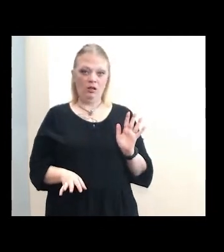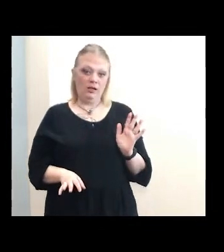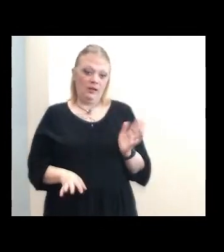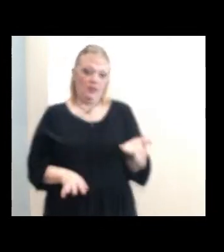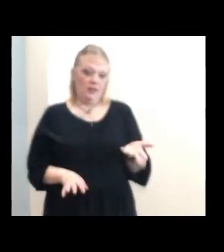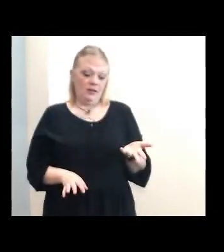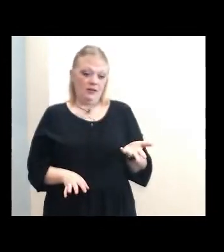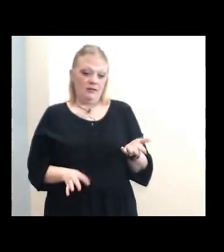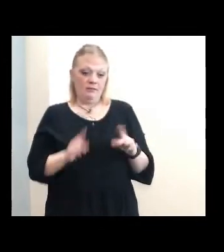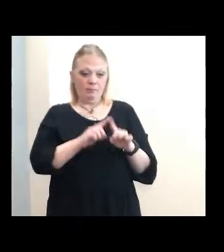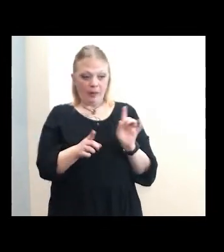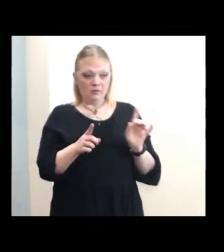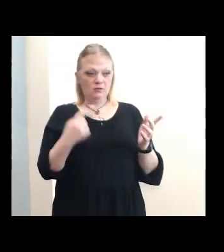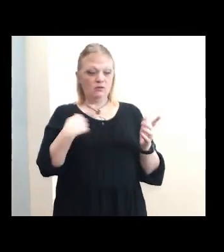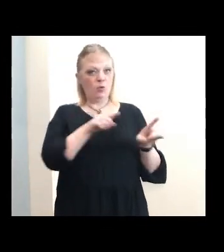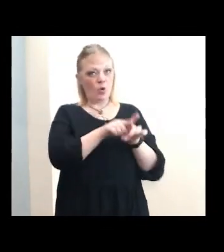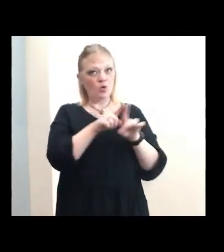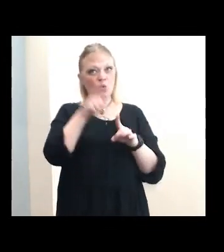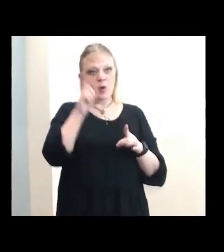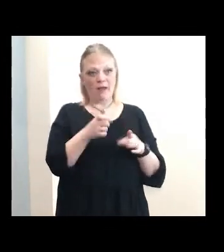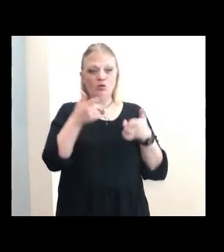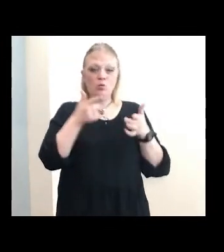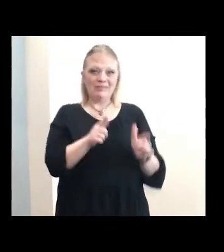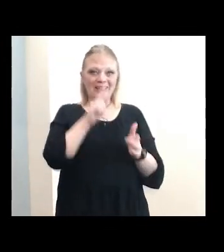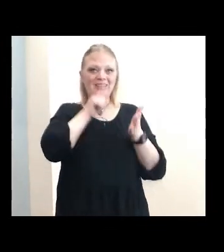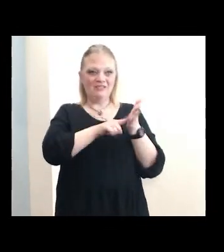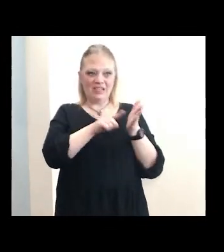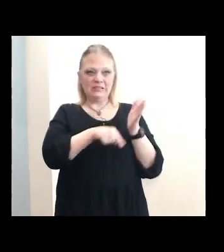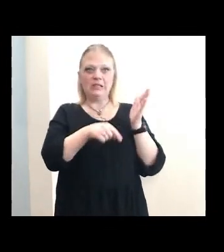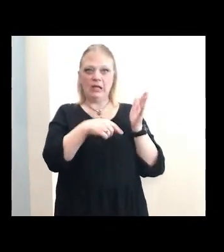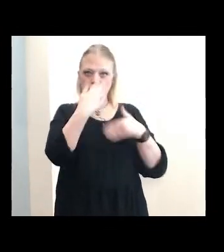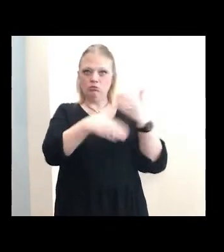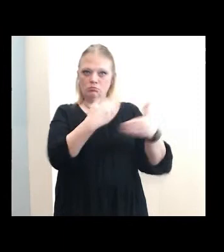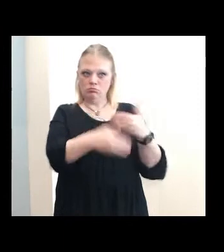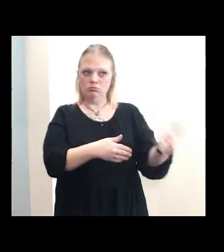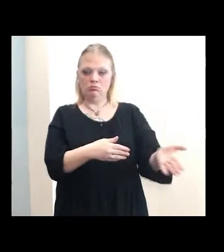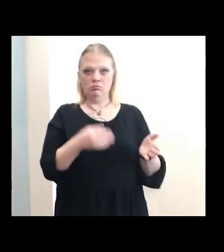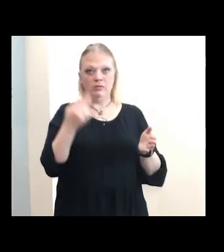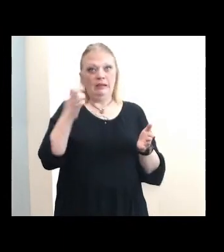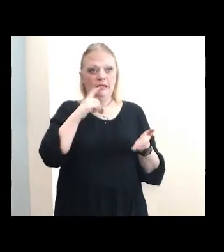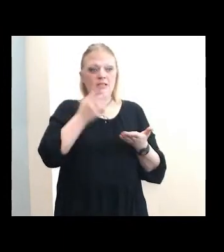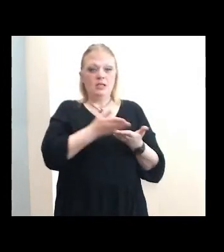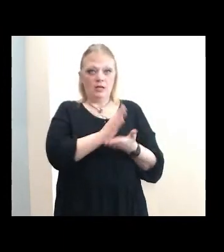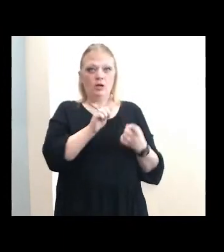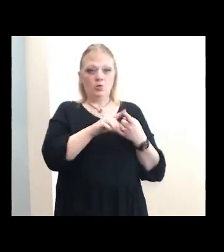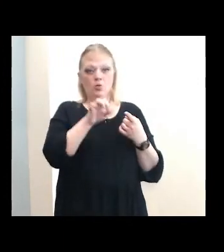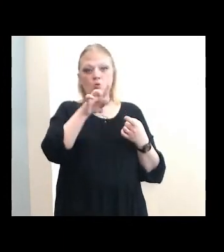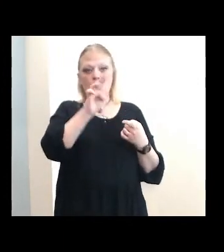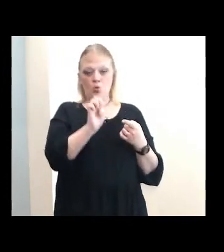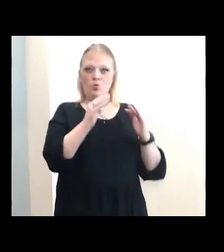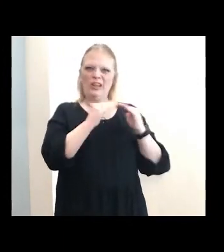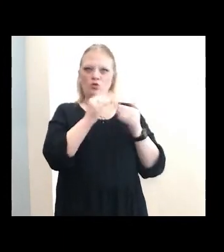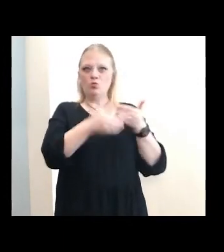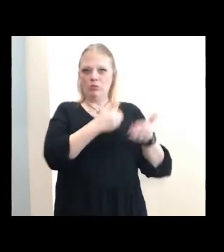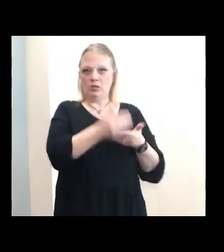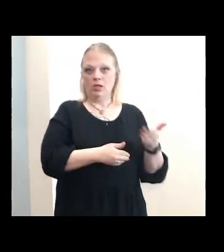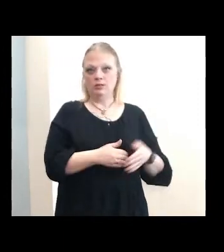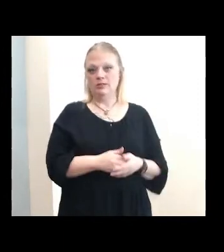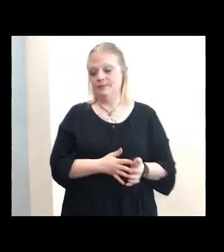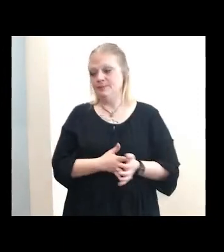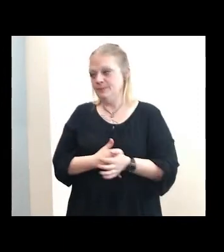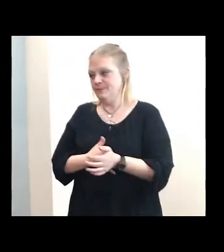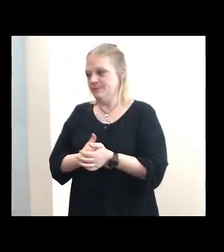And but we also have to let the investigation go through its course. He is entitled to due process.